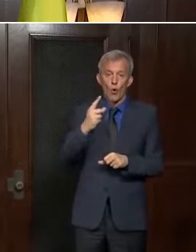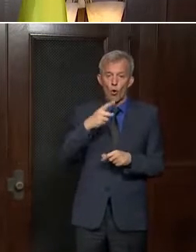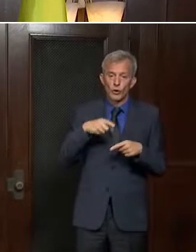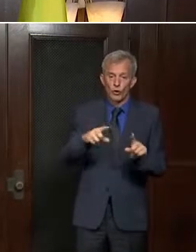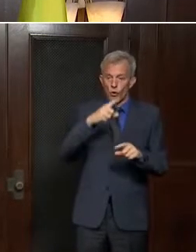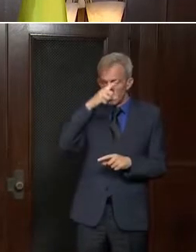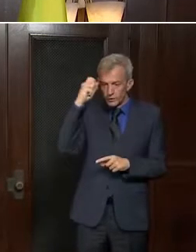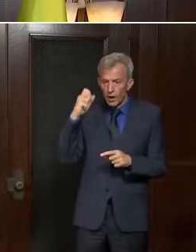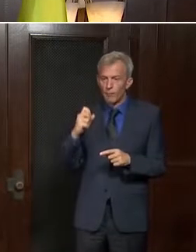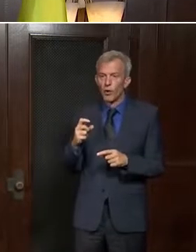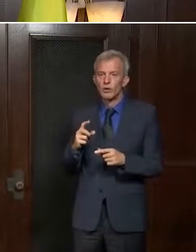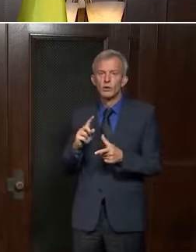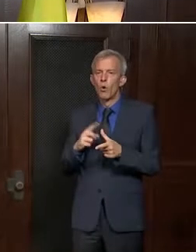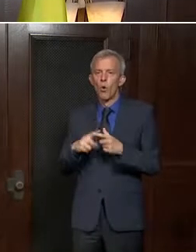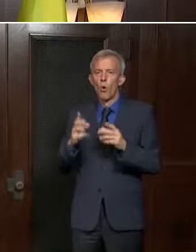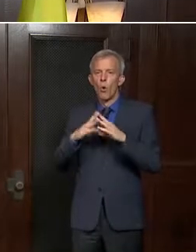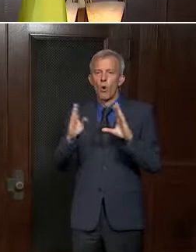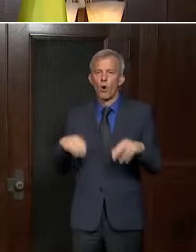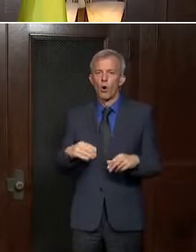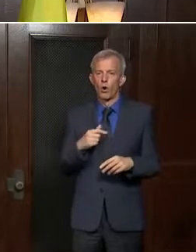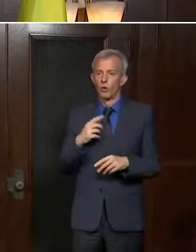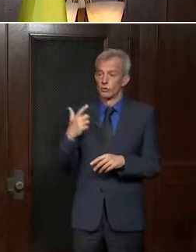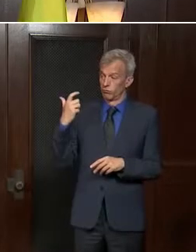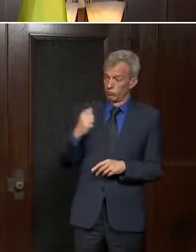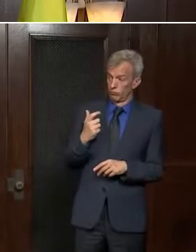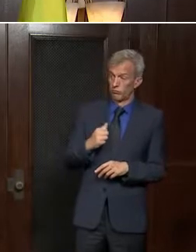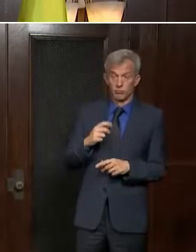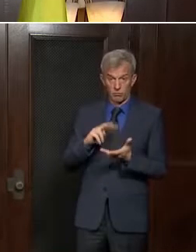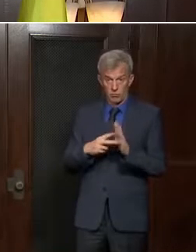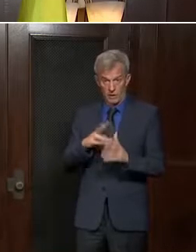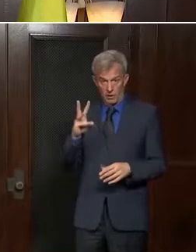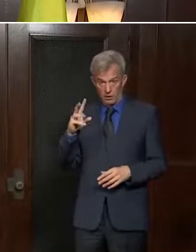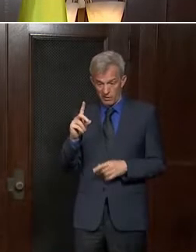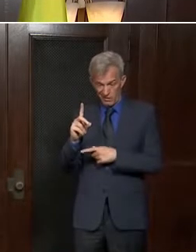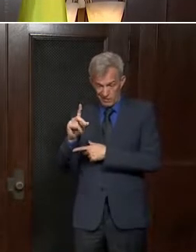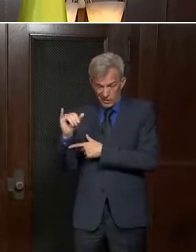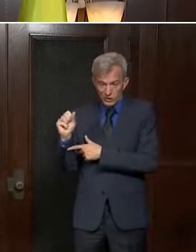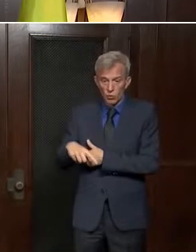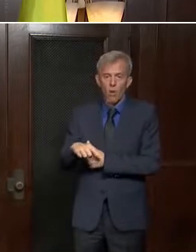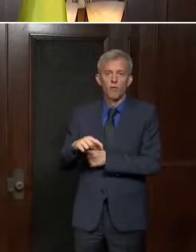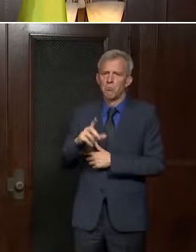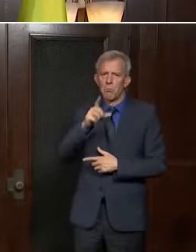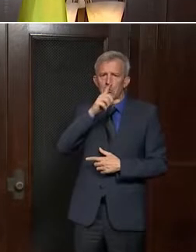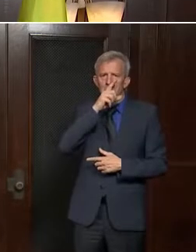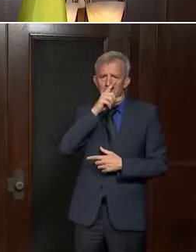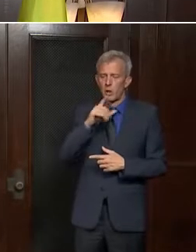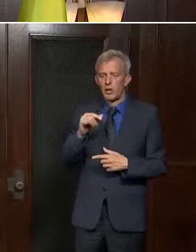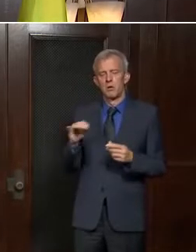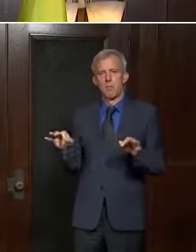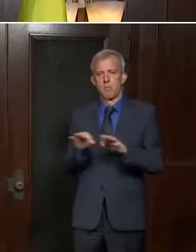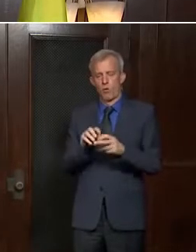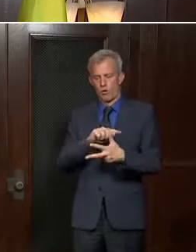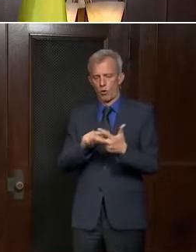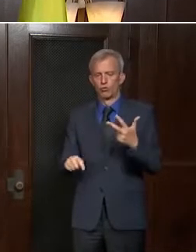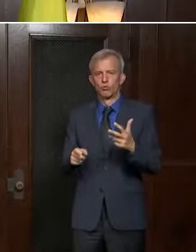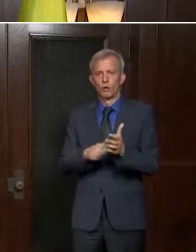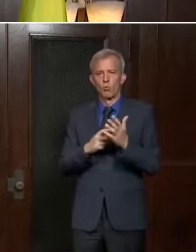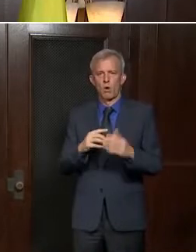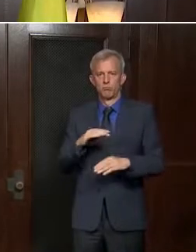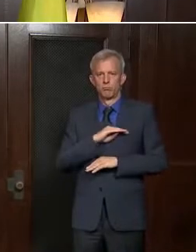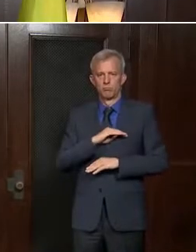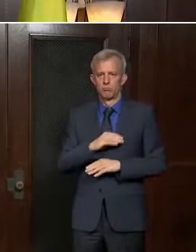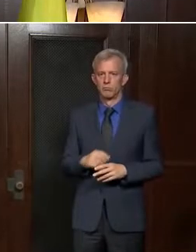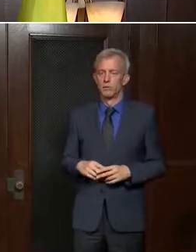receiving public benefits, including unemployment, are not disqualified if income requirements are met. The Mayor's Fund, Accelerator